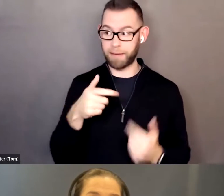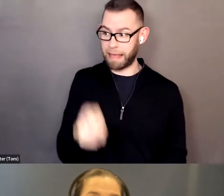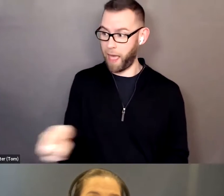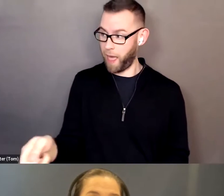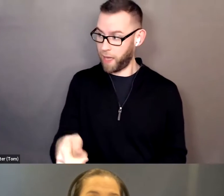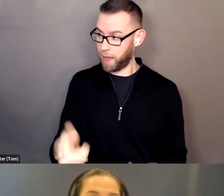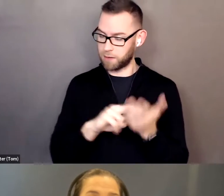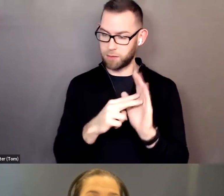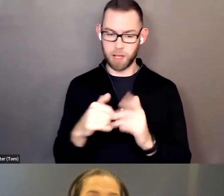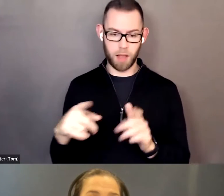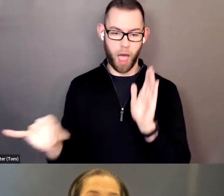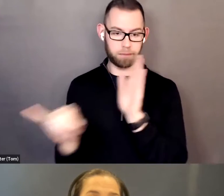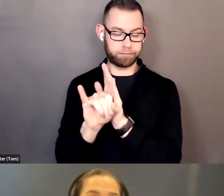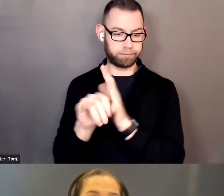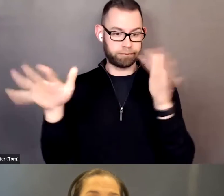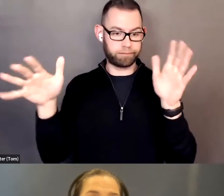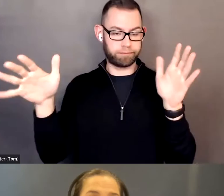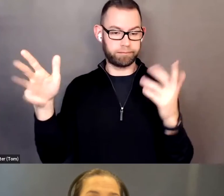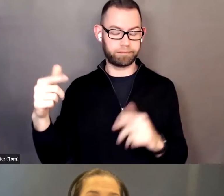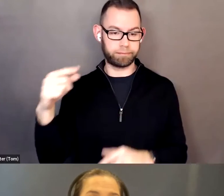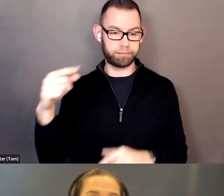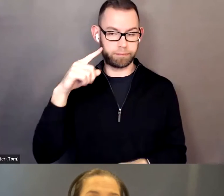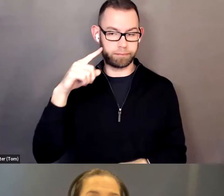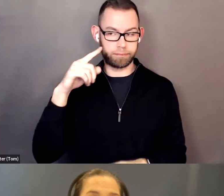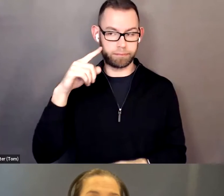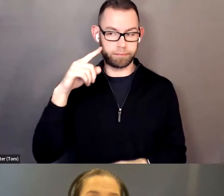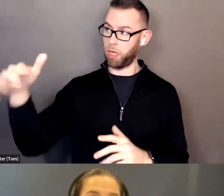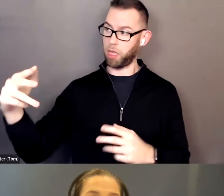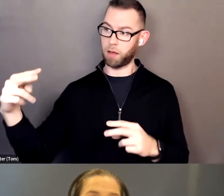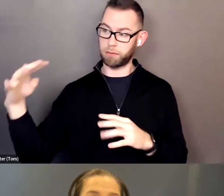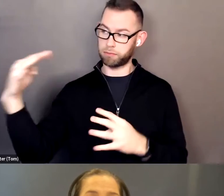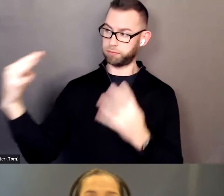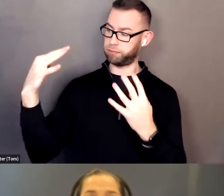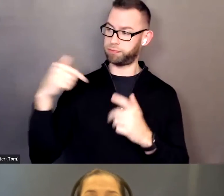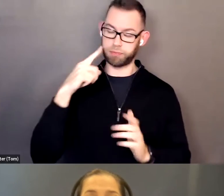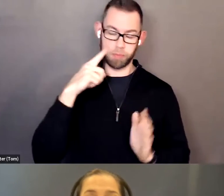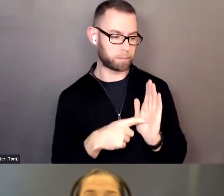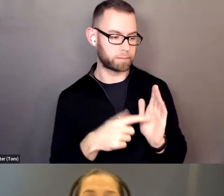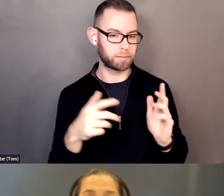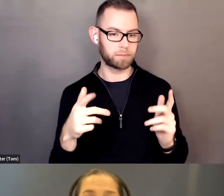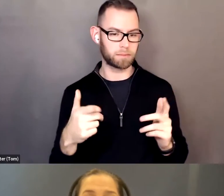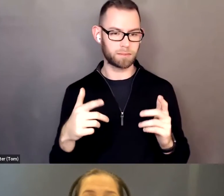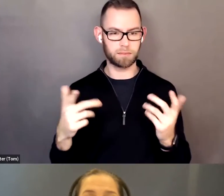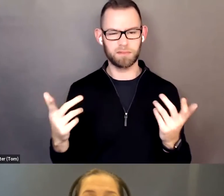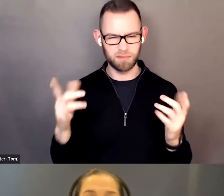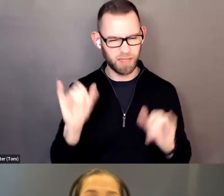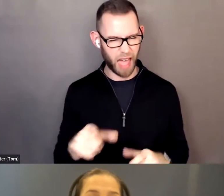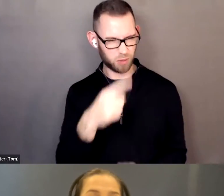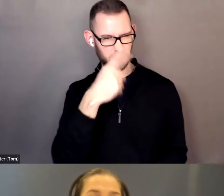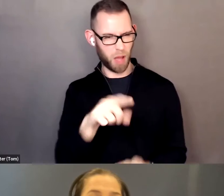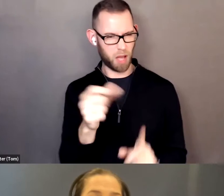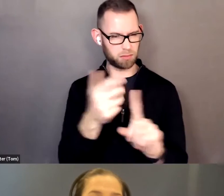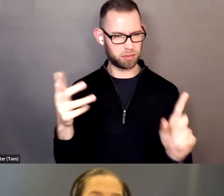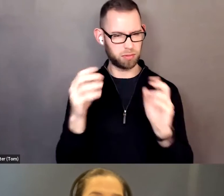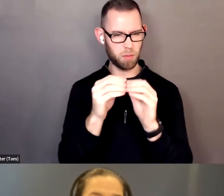good or for bad, and I don't almost have a choice in that. But talk a little bit more from the perspective of an